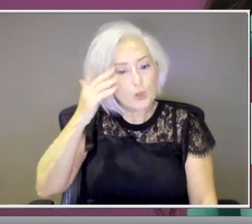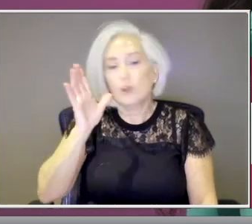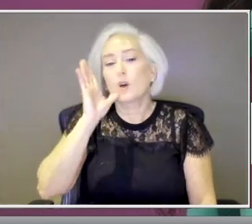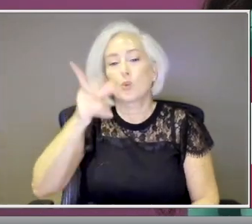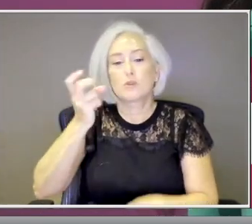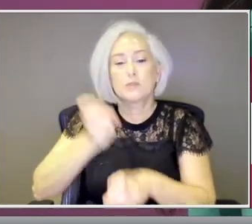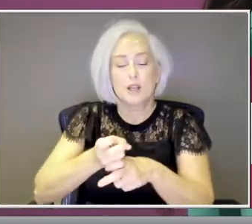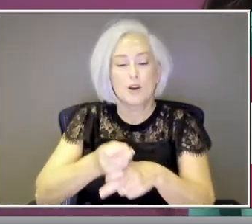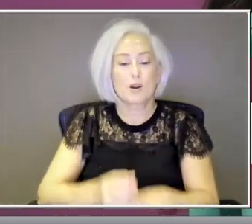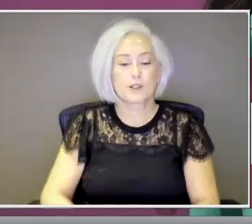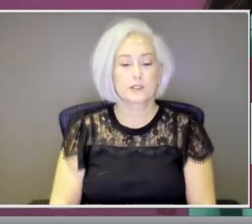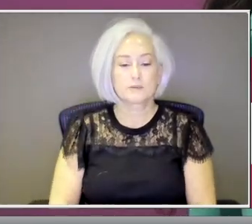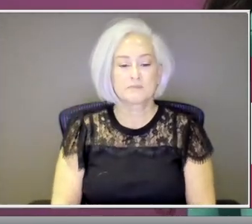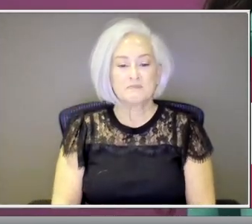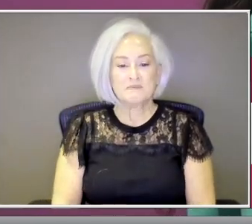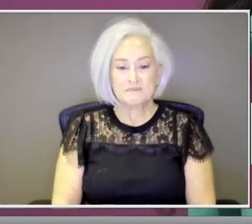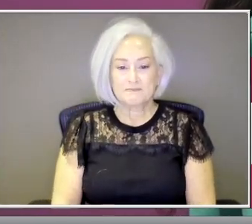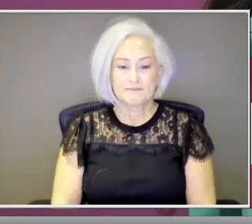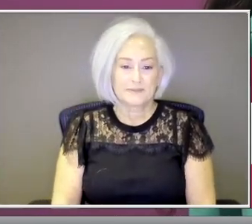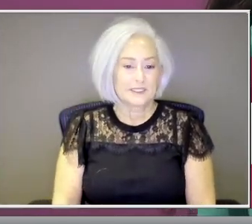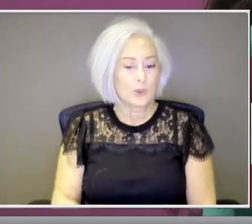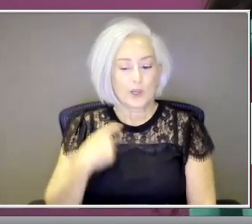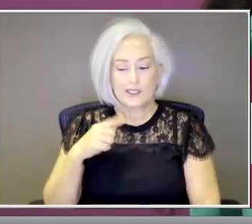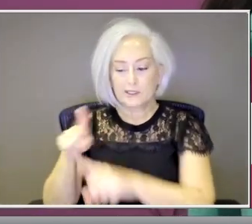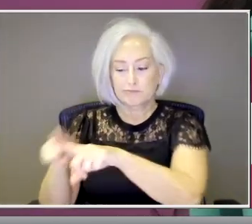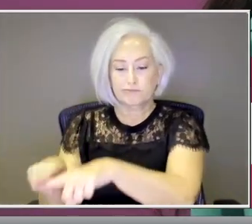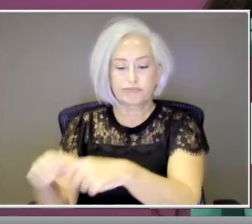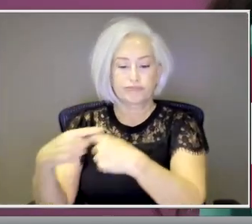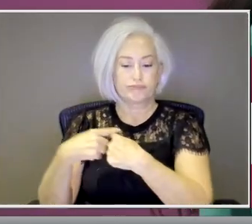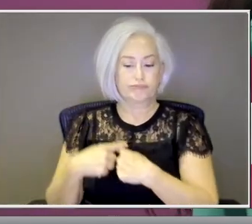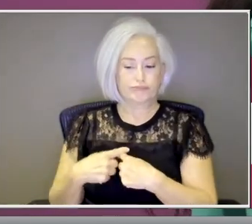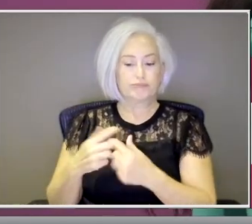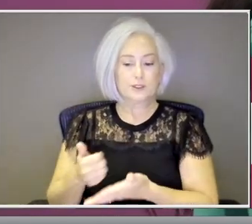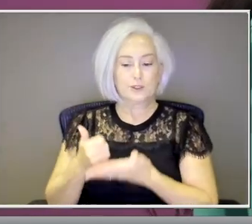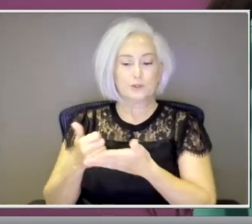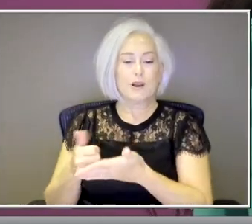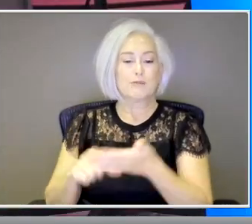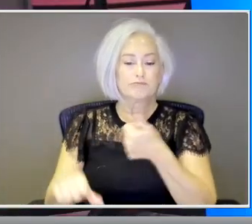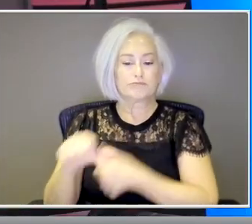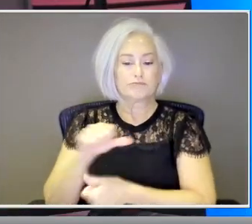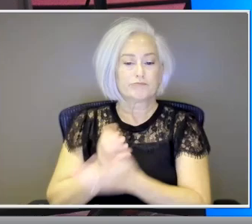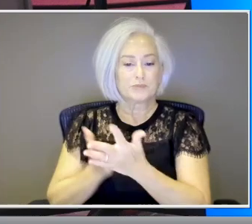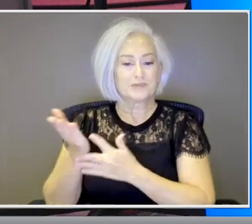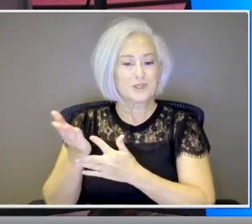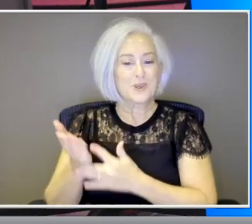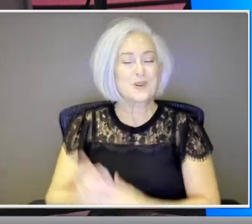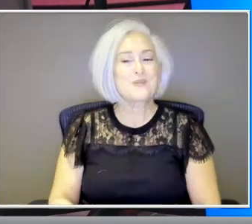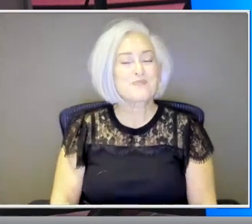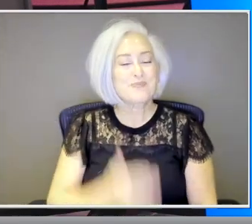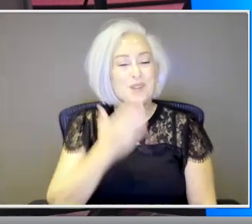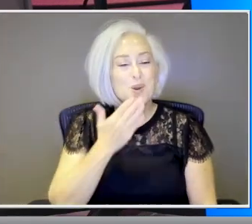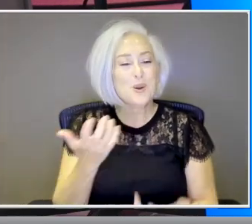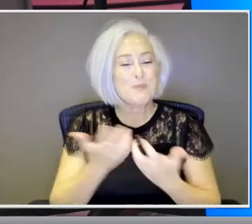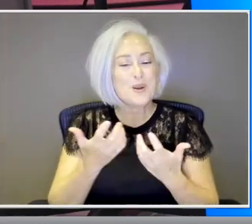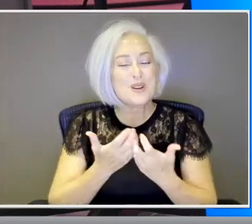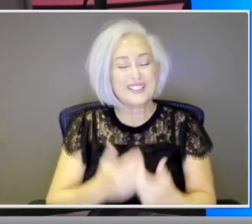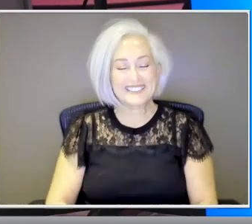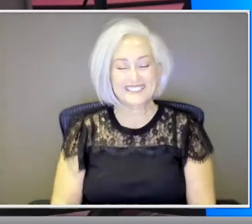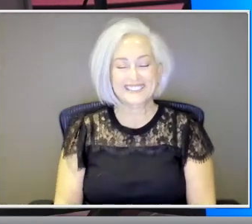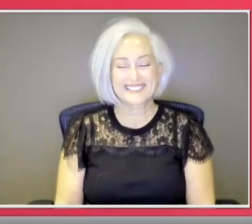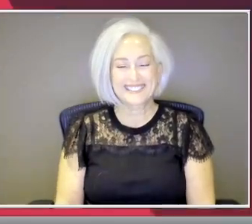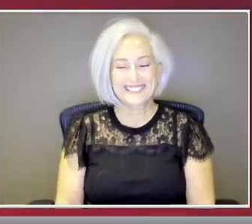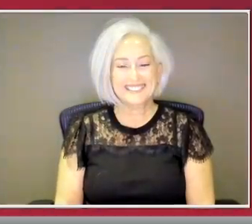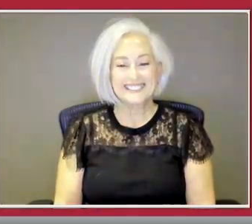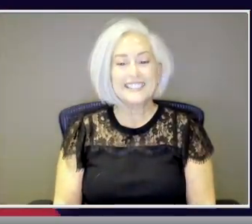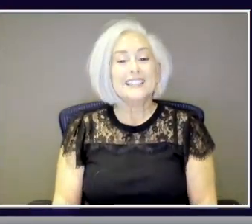and we just leaned on each other to get through it. So we did. You guys are good partners. Yeah. Good partners. We have some